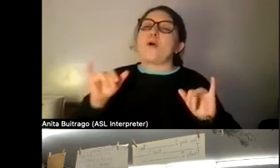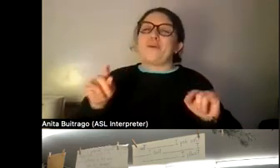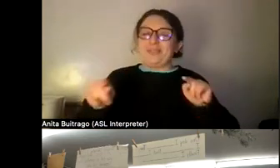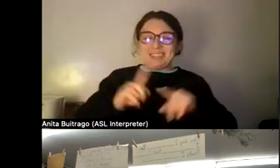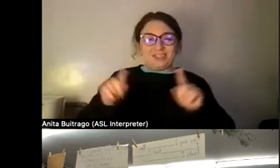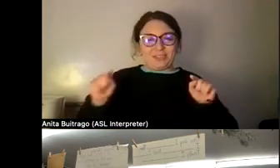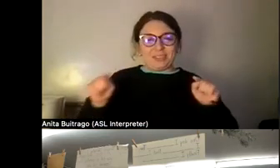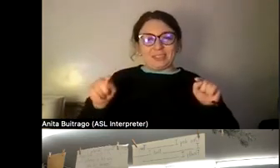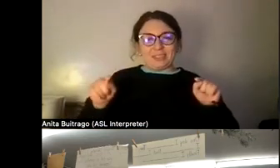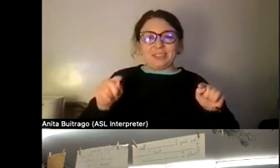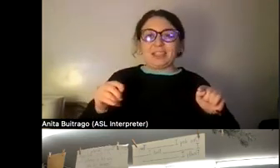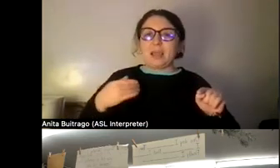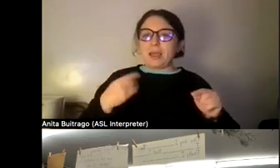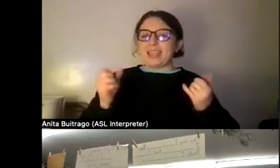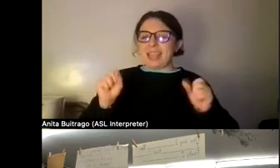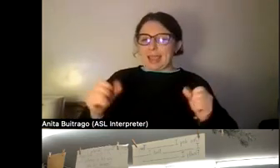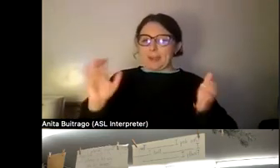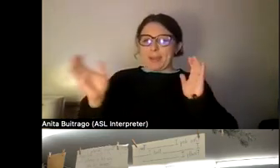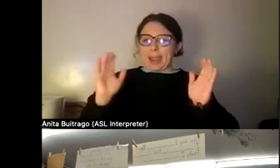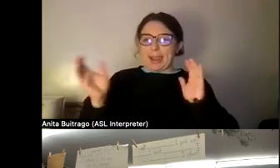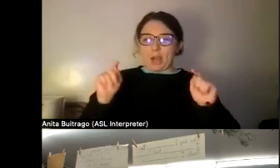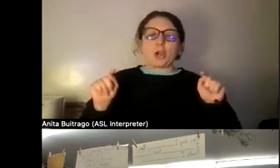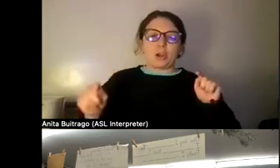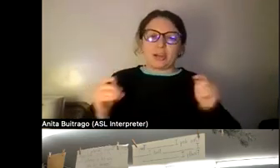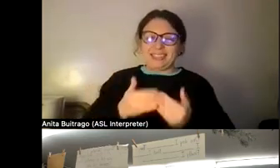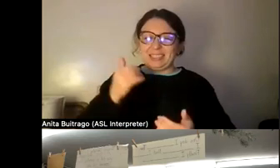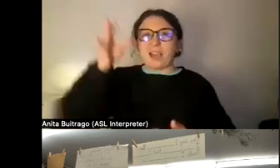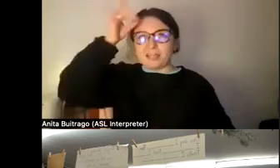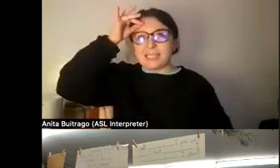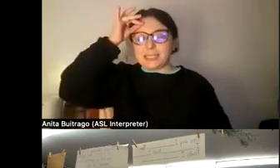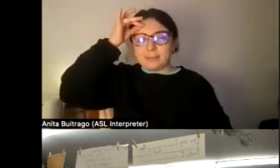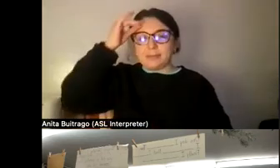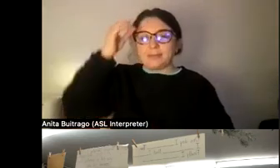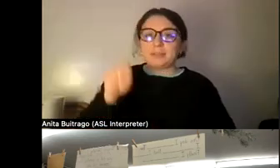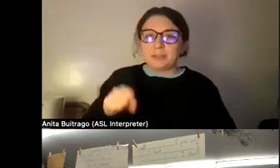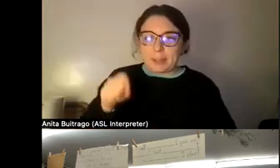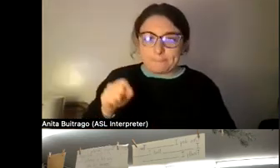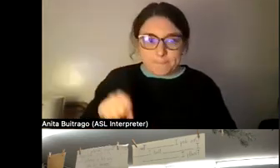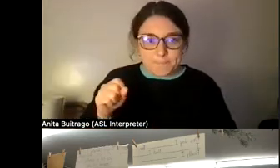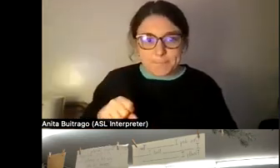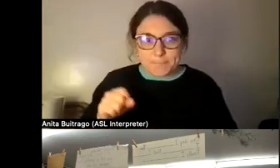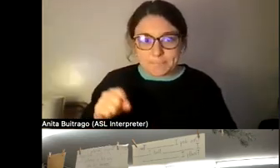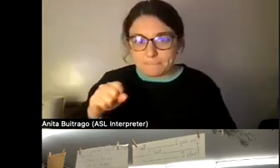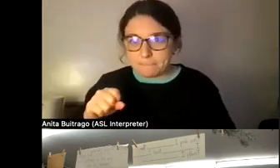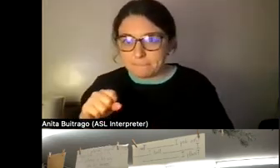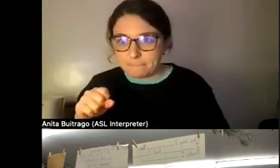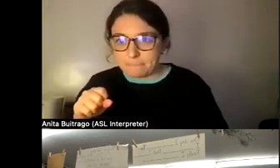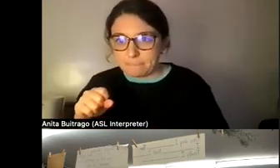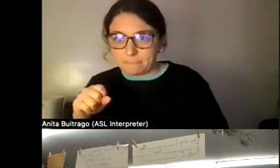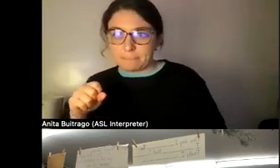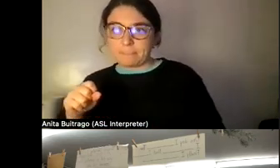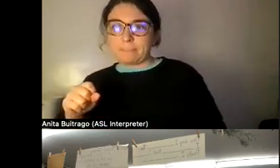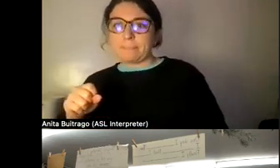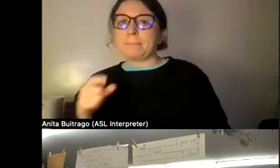because they had something to kind of hang on to, and it was that movement. Yeah, and we can give them. Yeah, sorry. Yeah. The same thing on my door. I have the sound of the